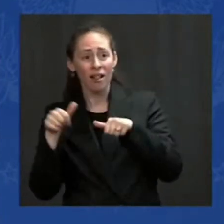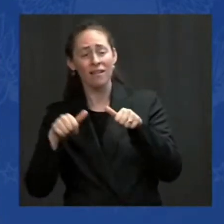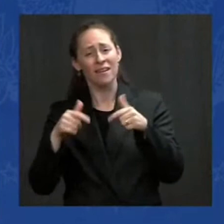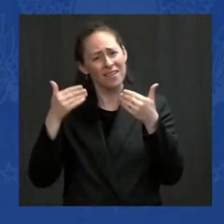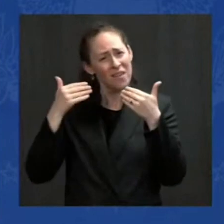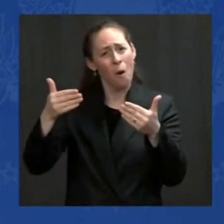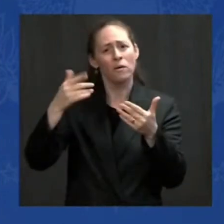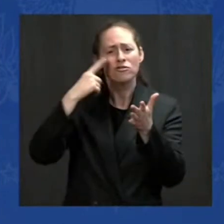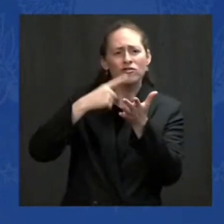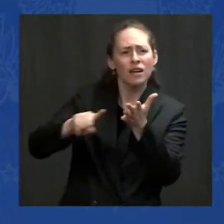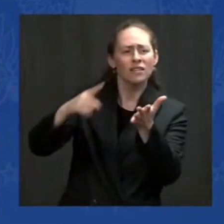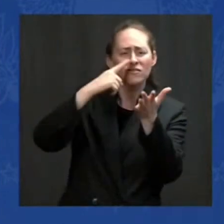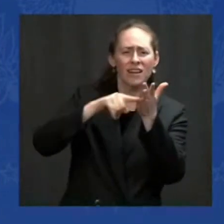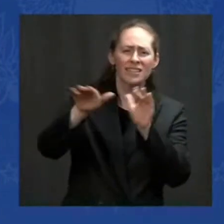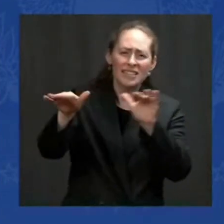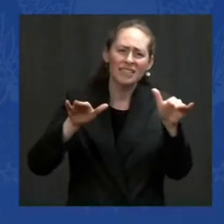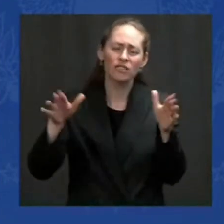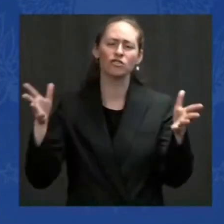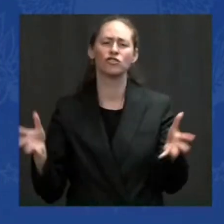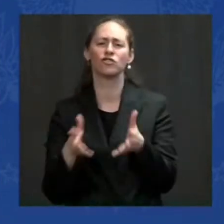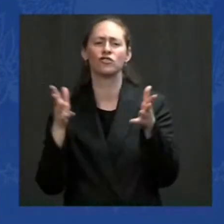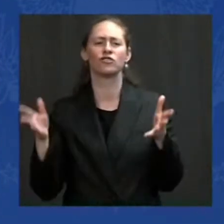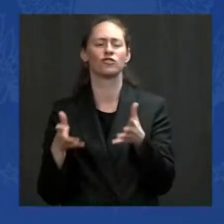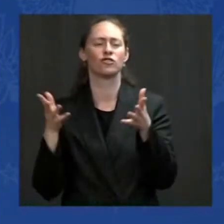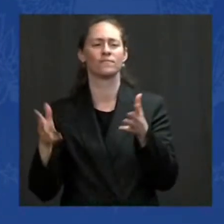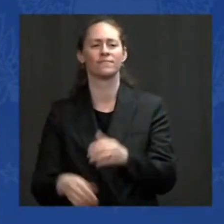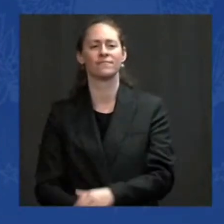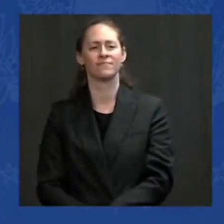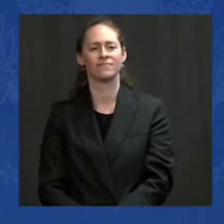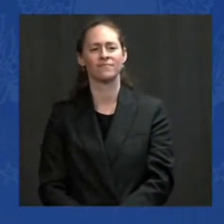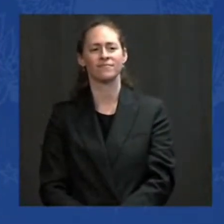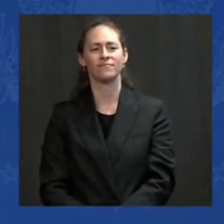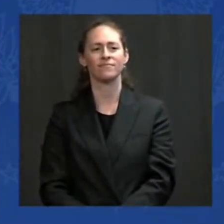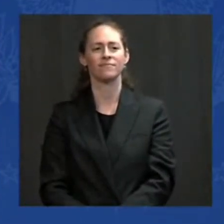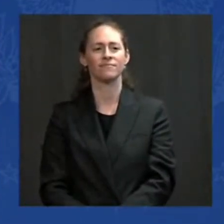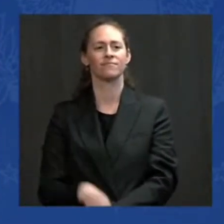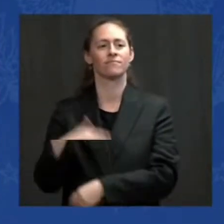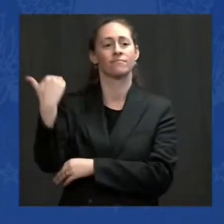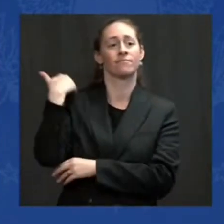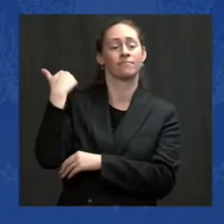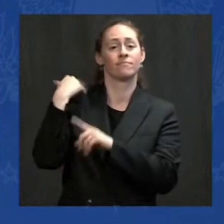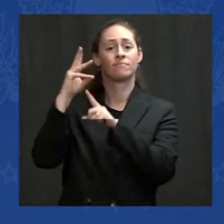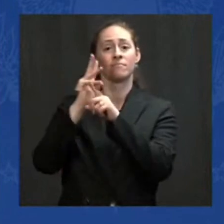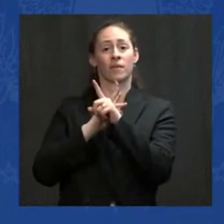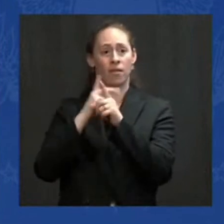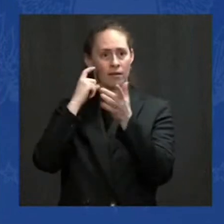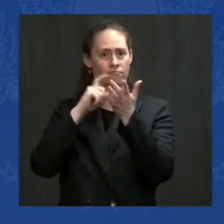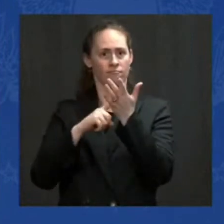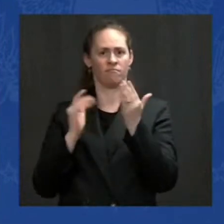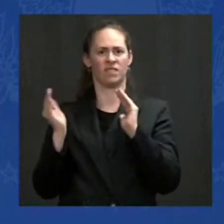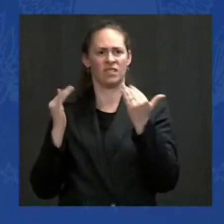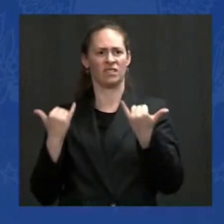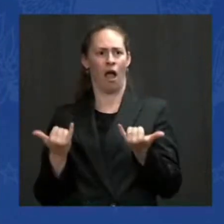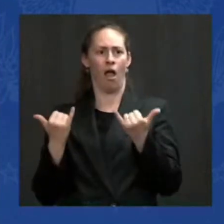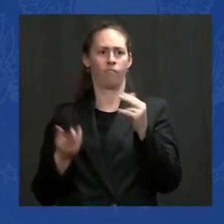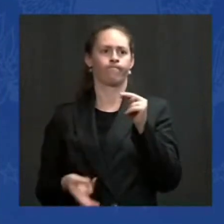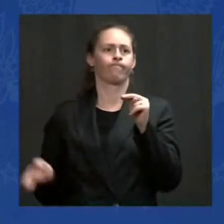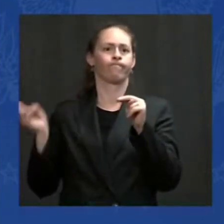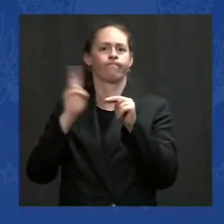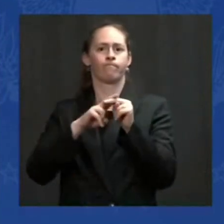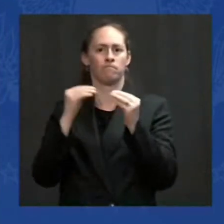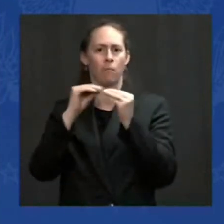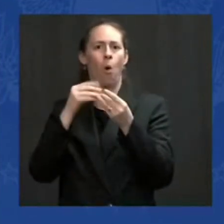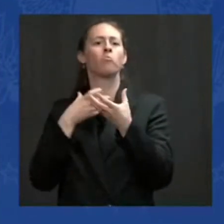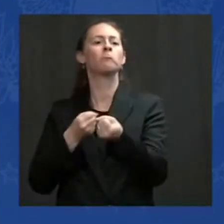Over the last 6 months, we've seen vaccine confidence increase steadily from 34% to